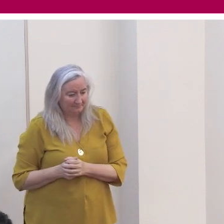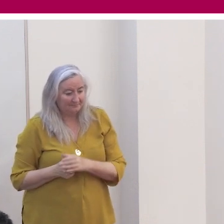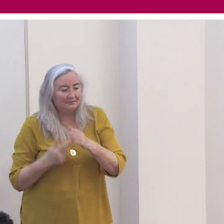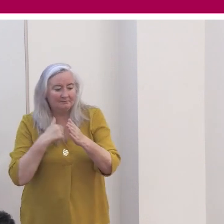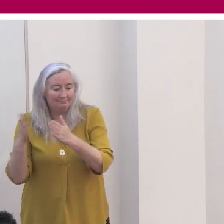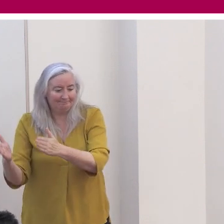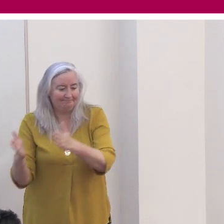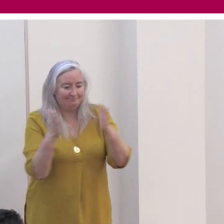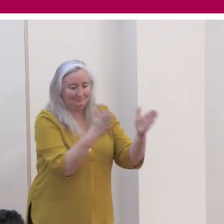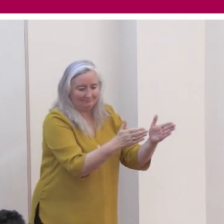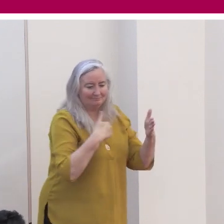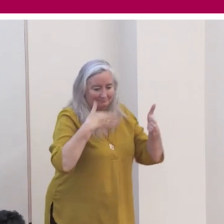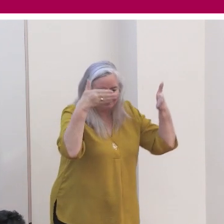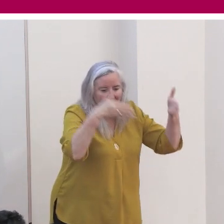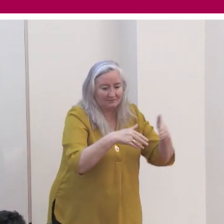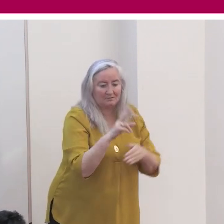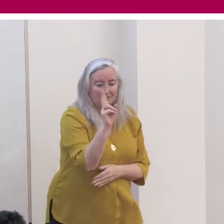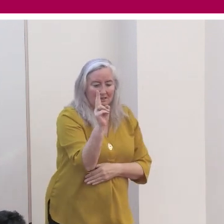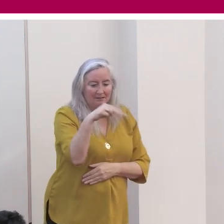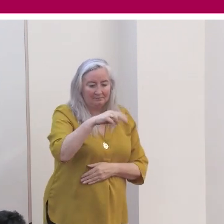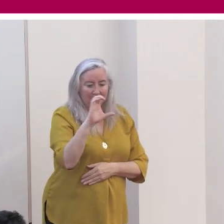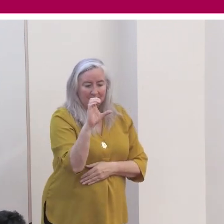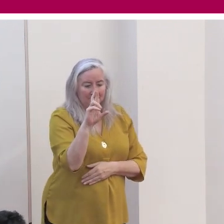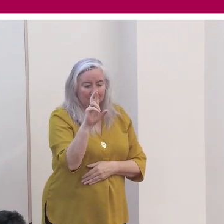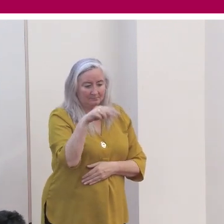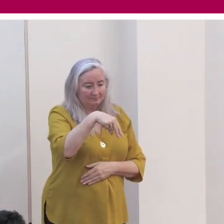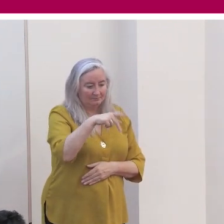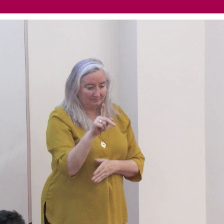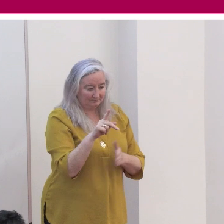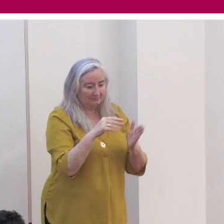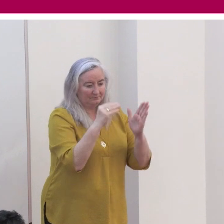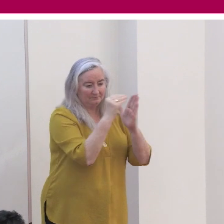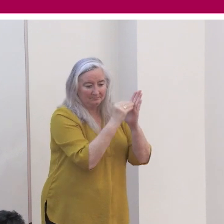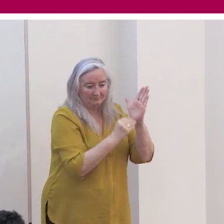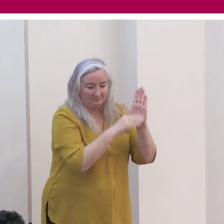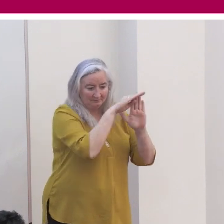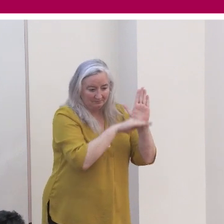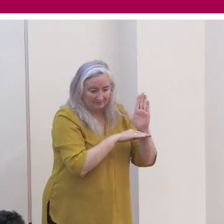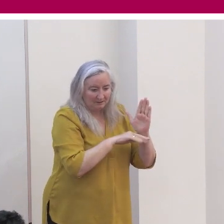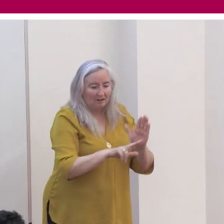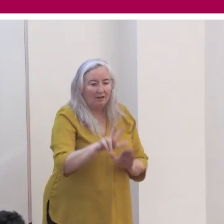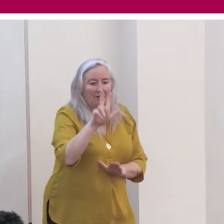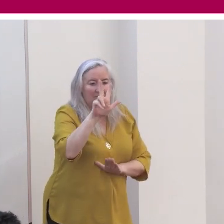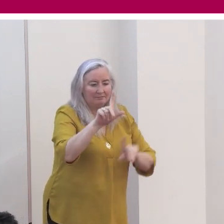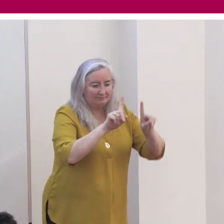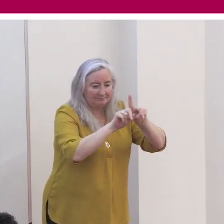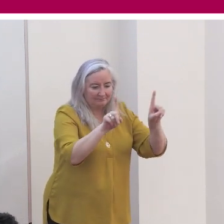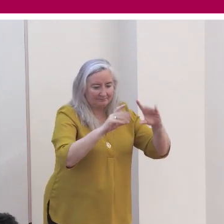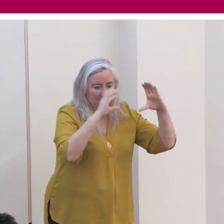all persons with disabilities can exercise their right on an equal basis with others. And to that